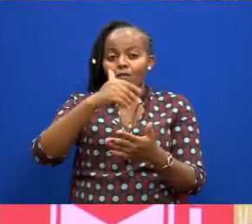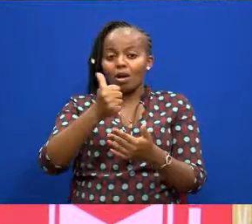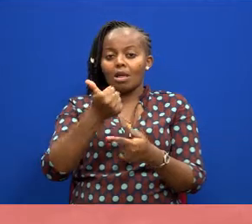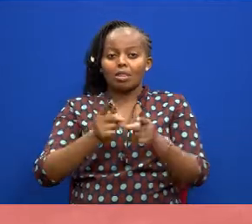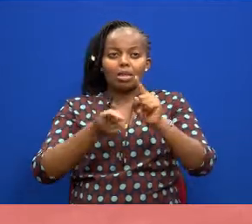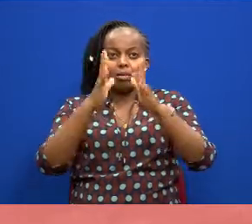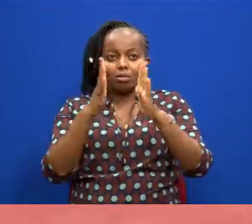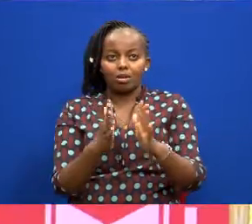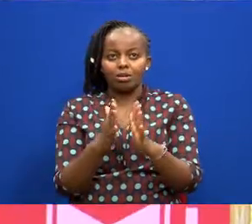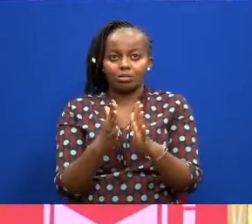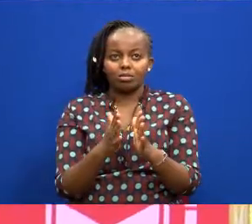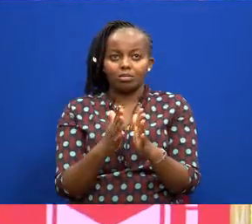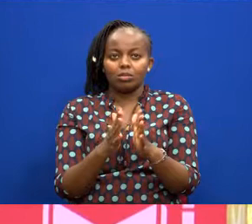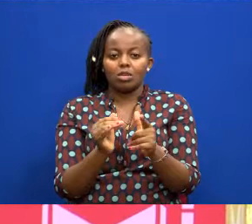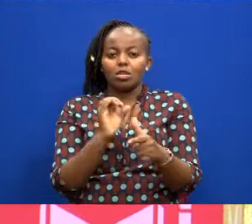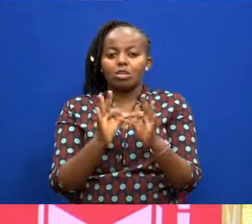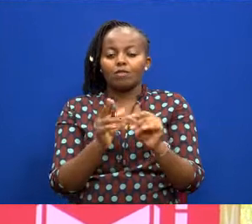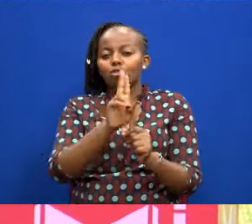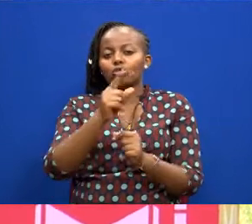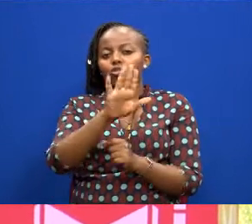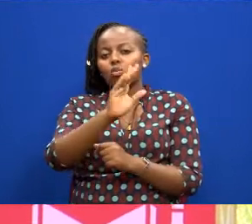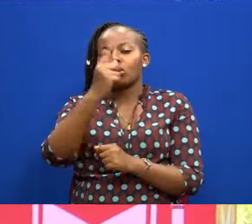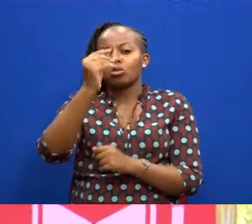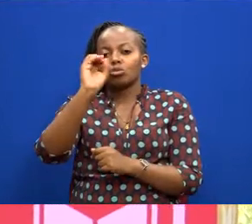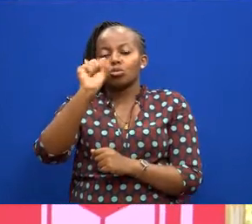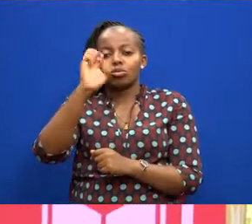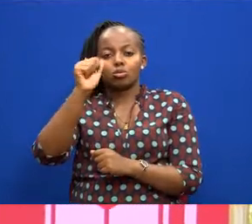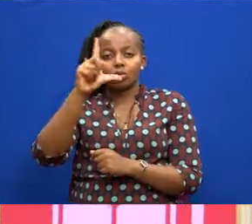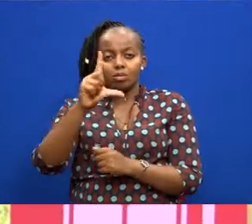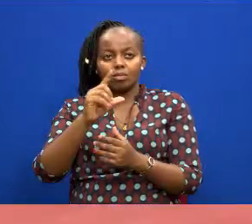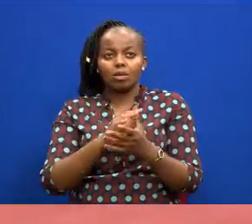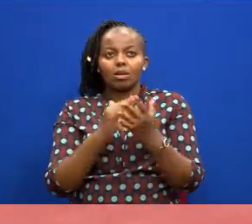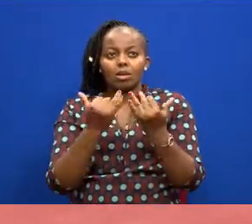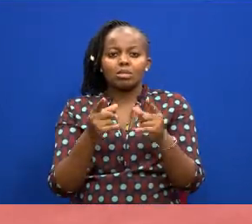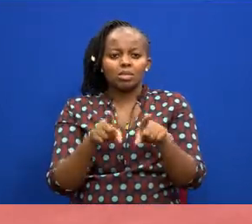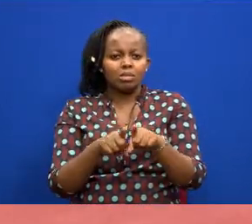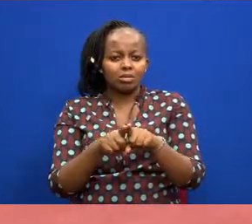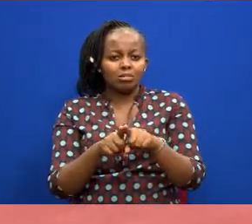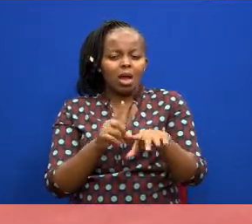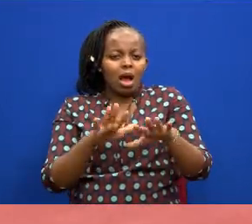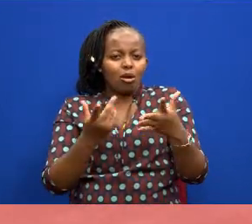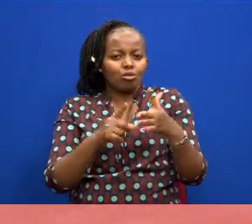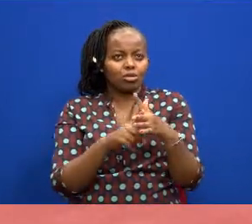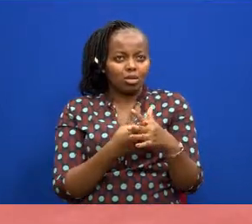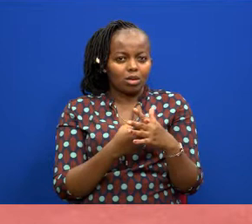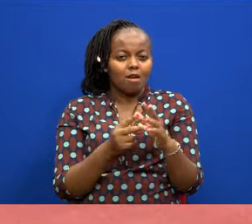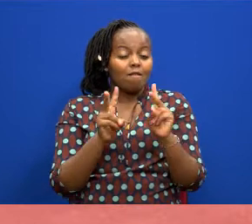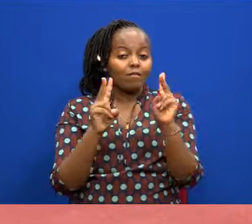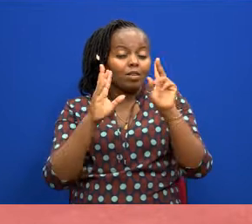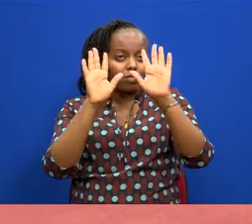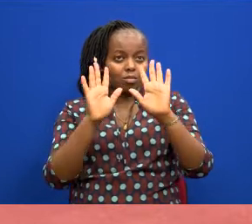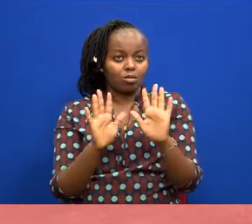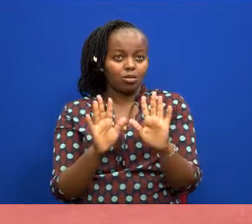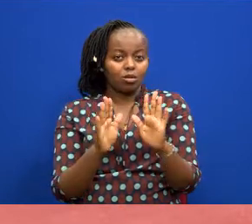runners if you dip your torso or head in to the finish line. Deceleration phase is